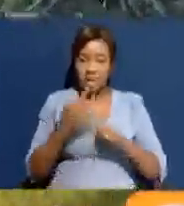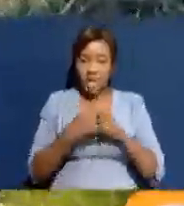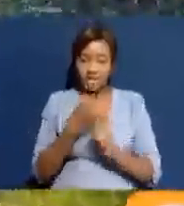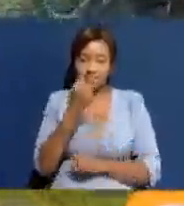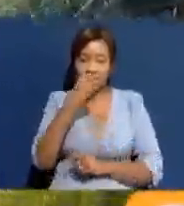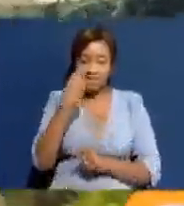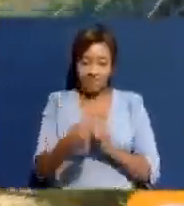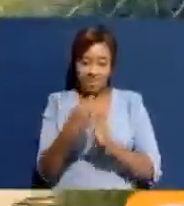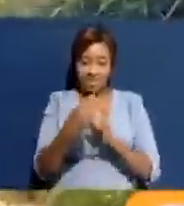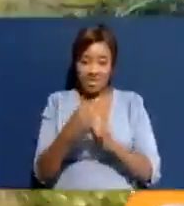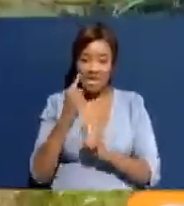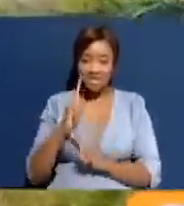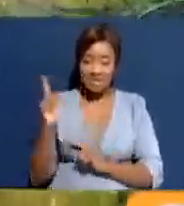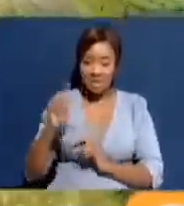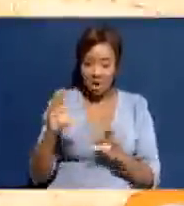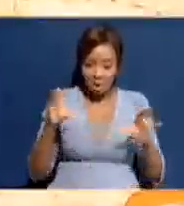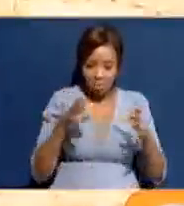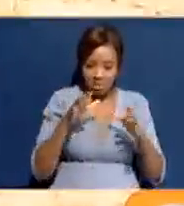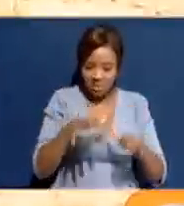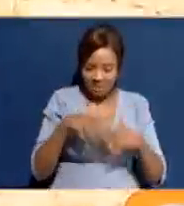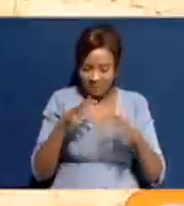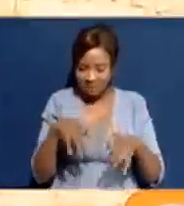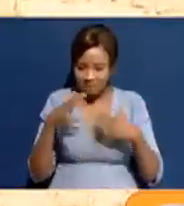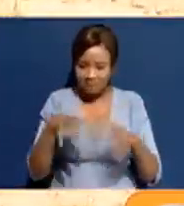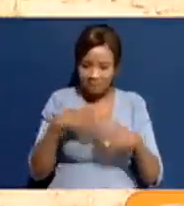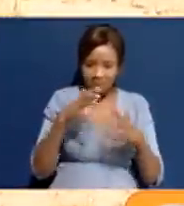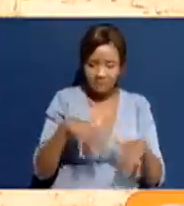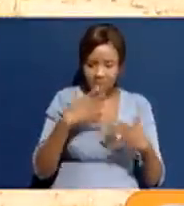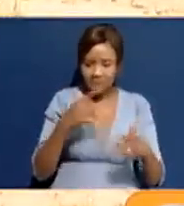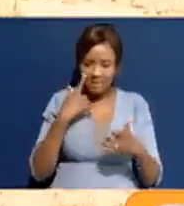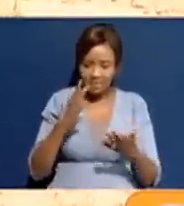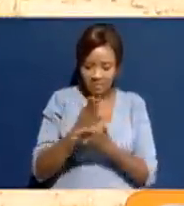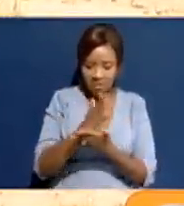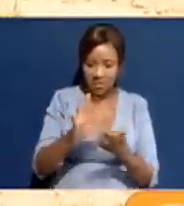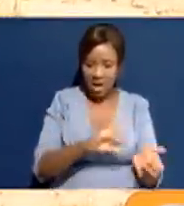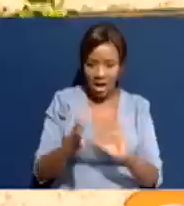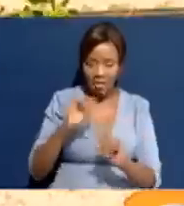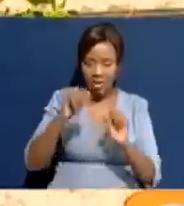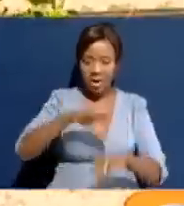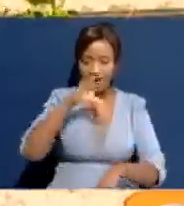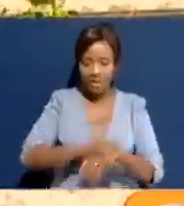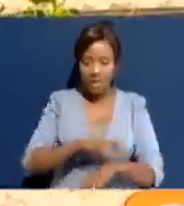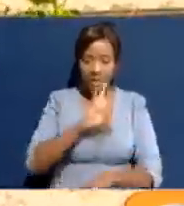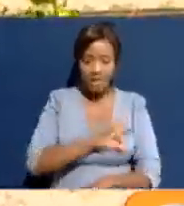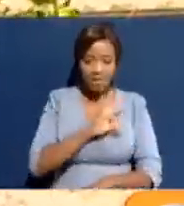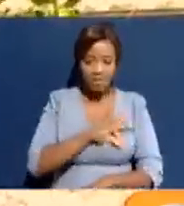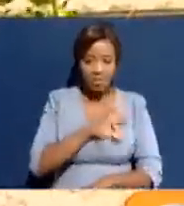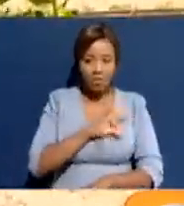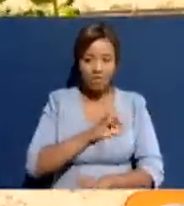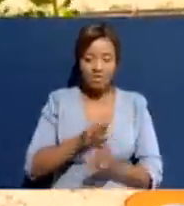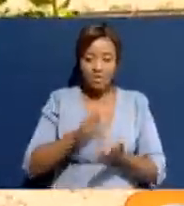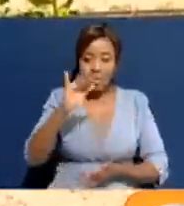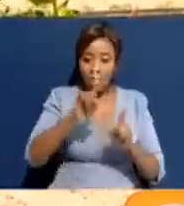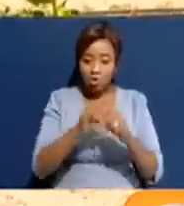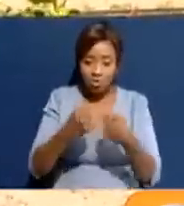the agricultural community focused on sharing land and resources to generating income and also tackle farming